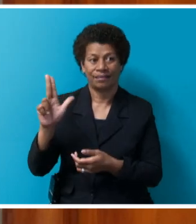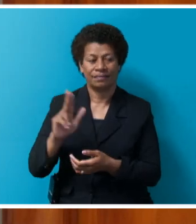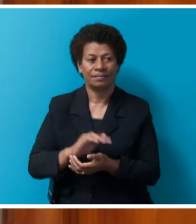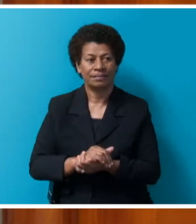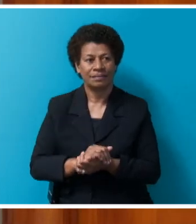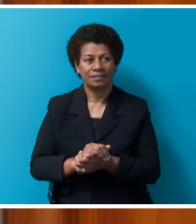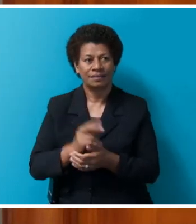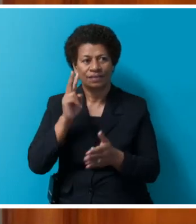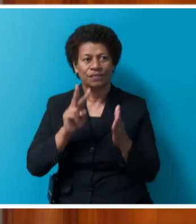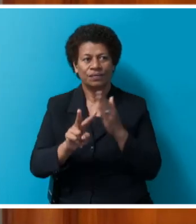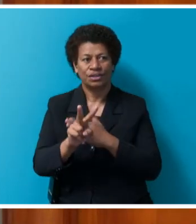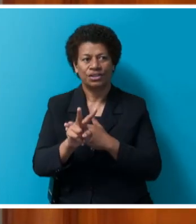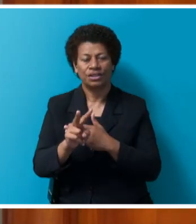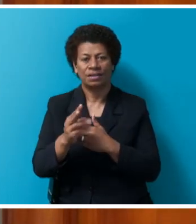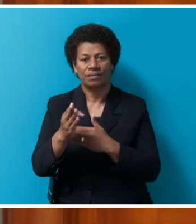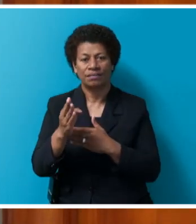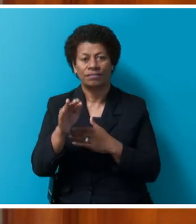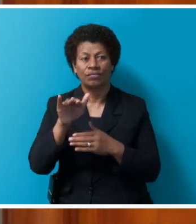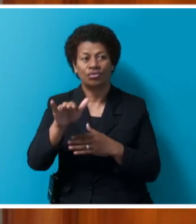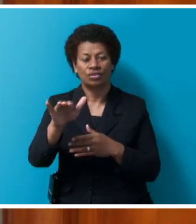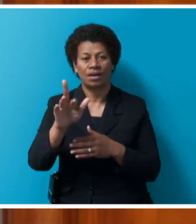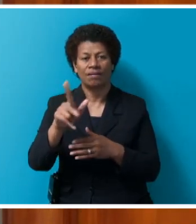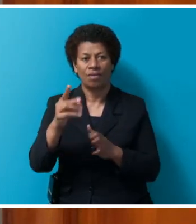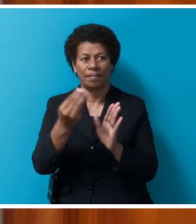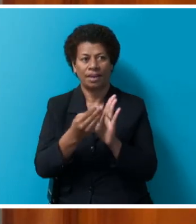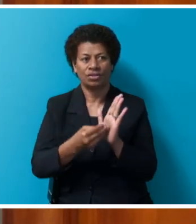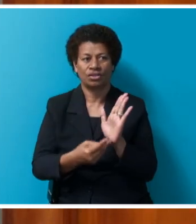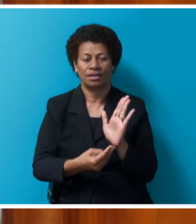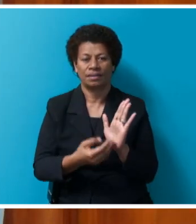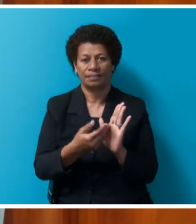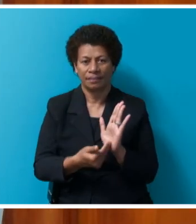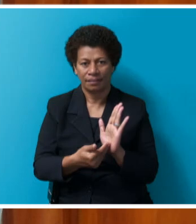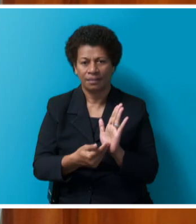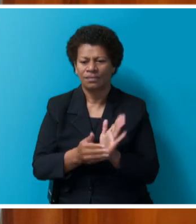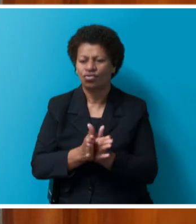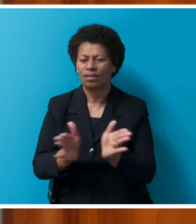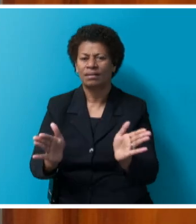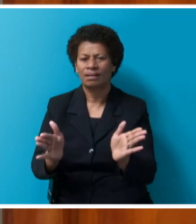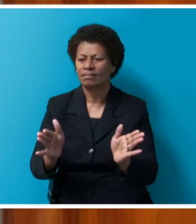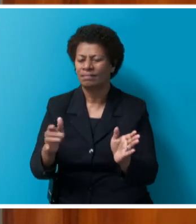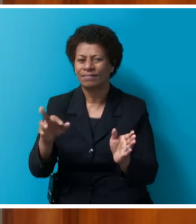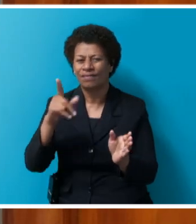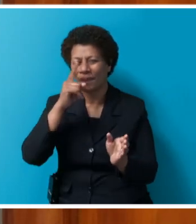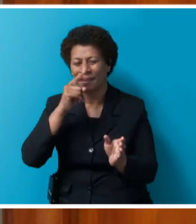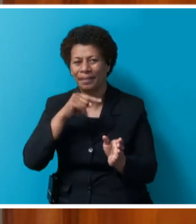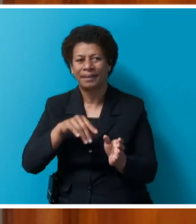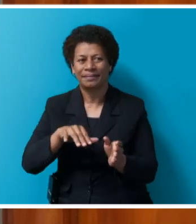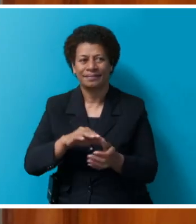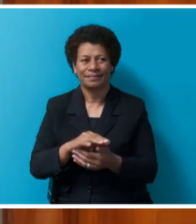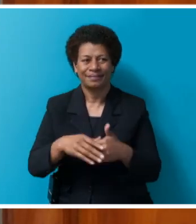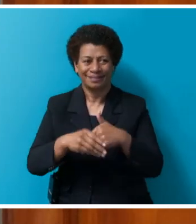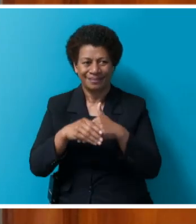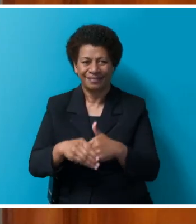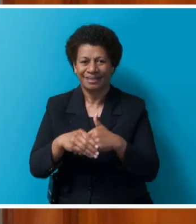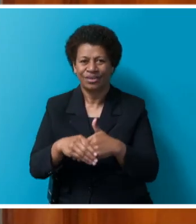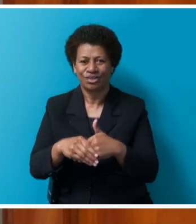for the future as it pertains to the budget and to the general well-being of our people. Congratulations to the province